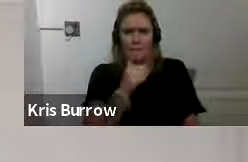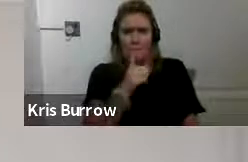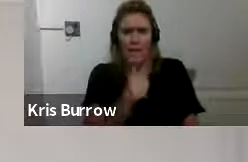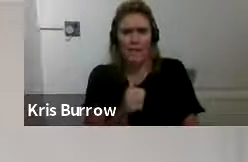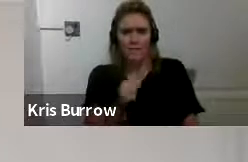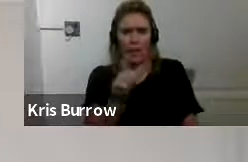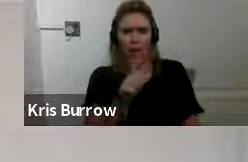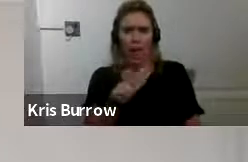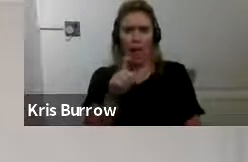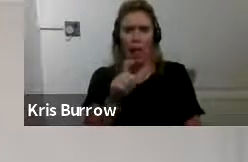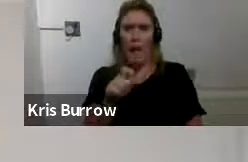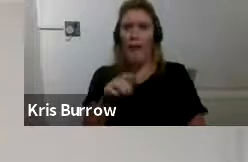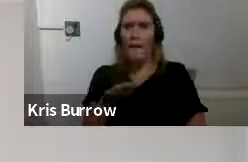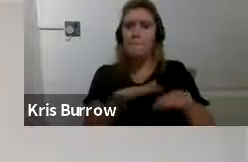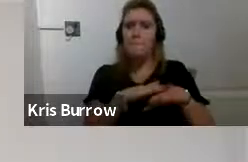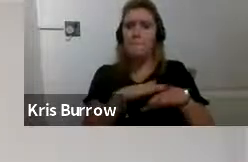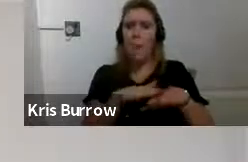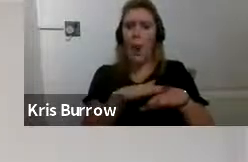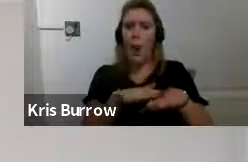Oh,